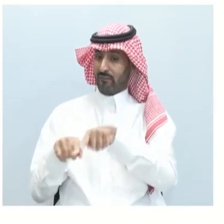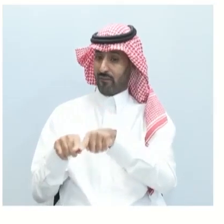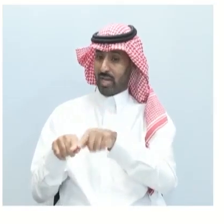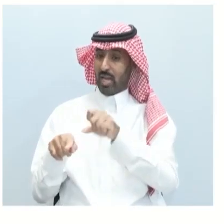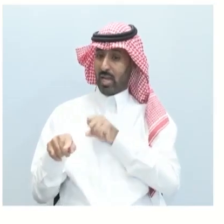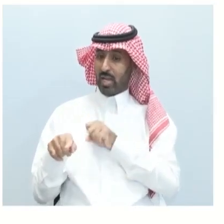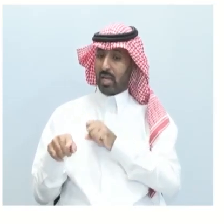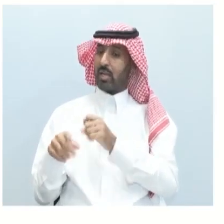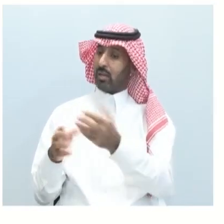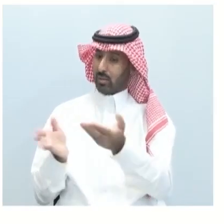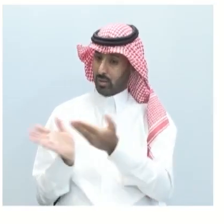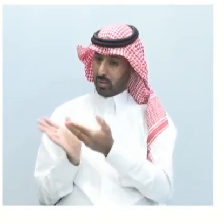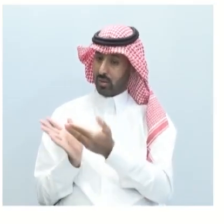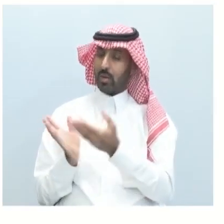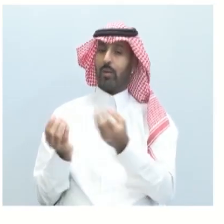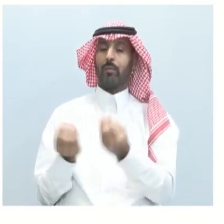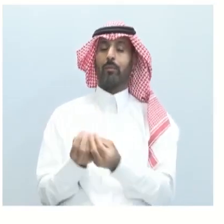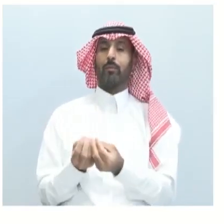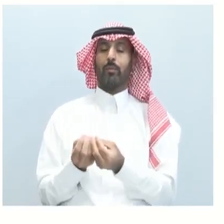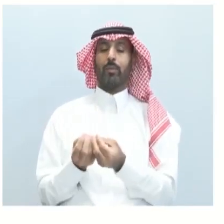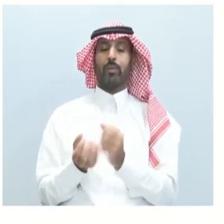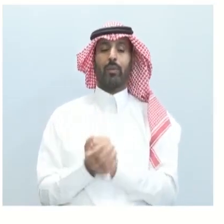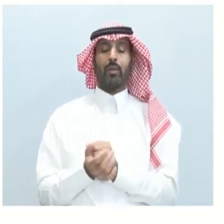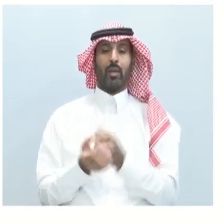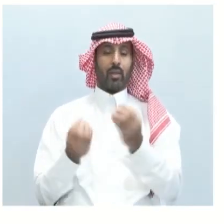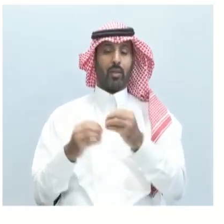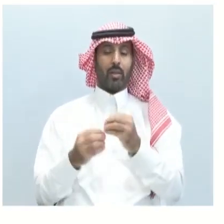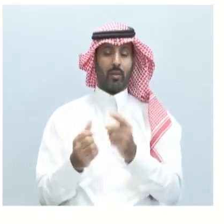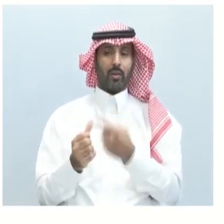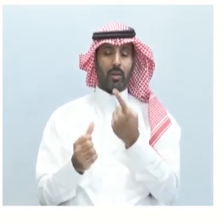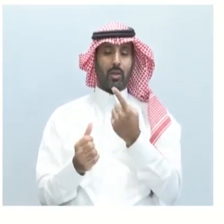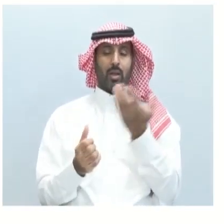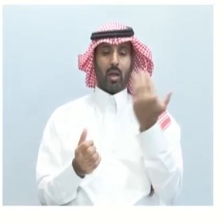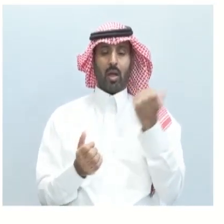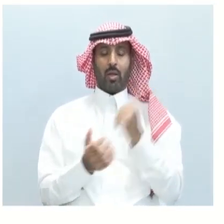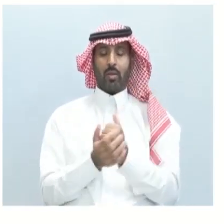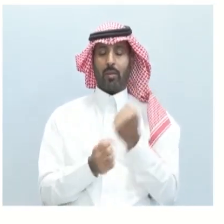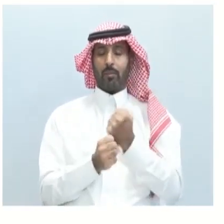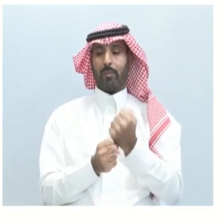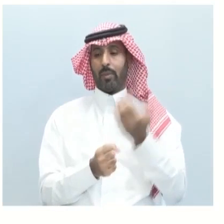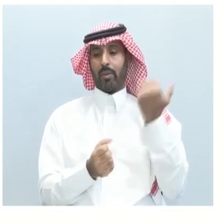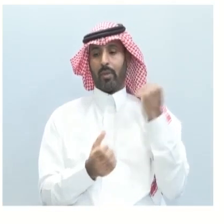here did because the base verb in the first sentence was in the past.